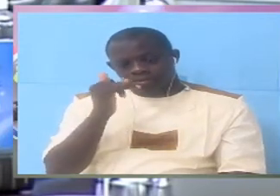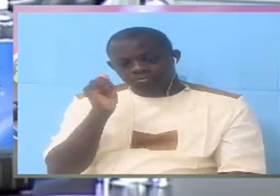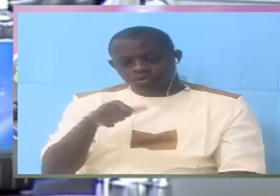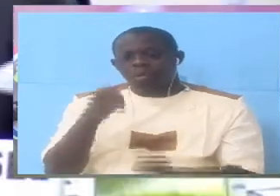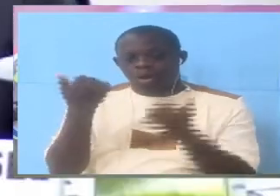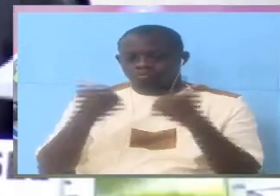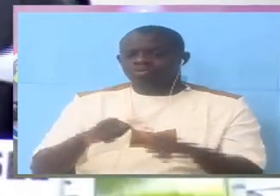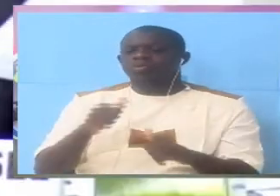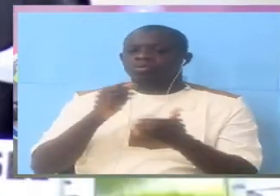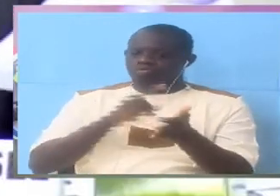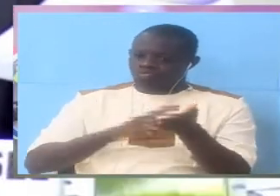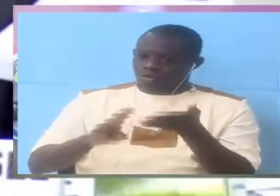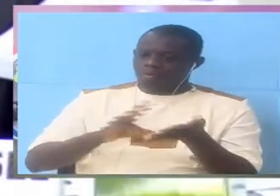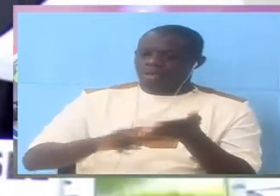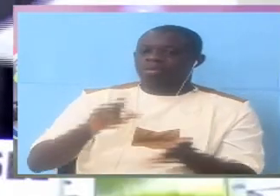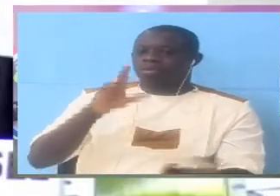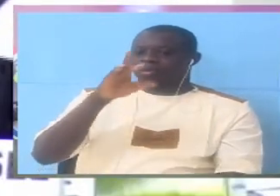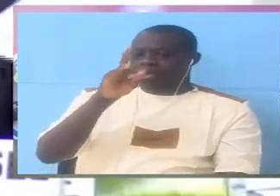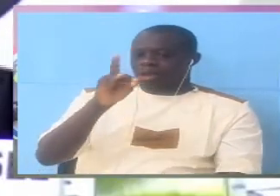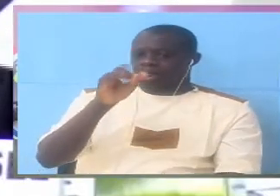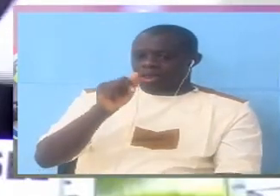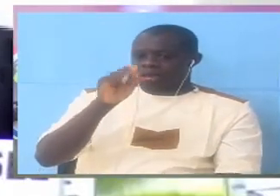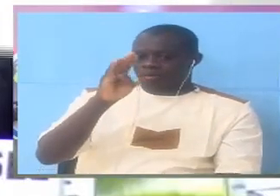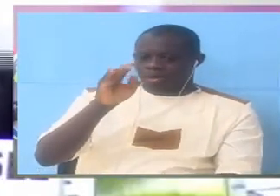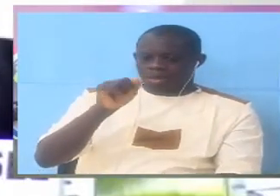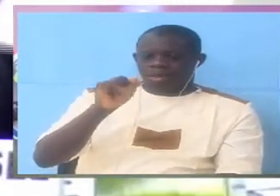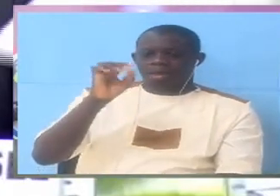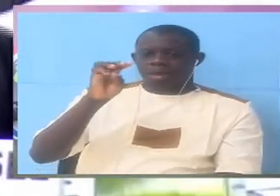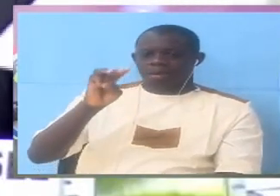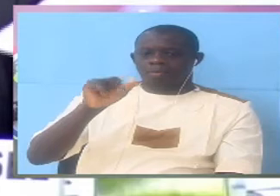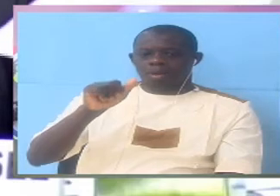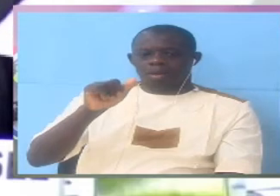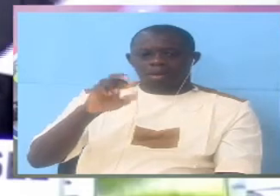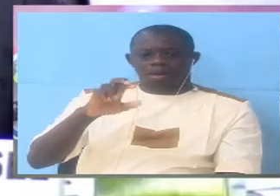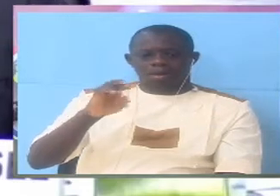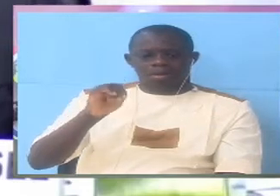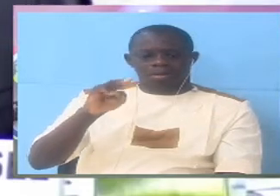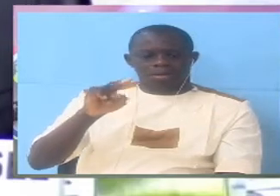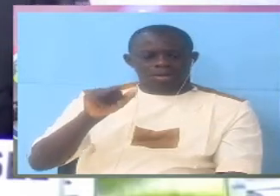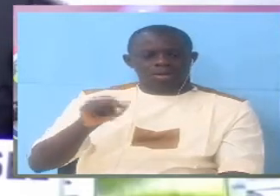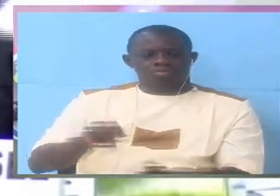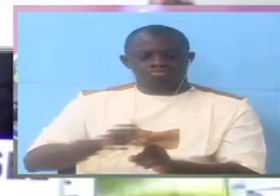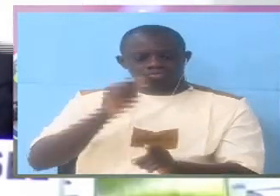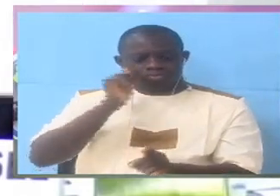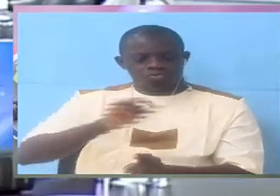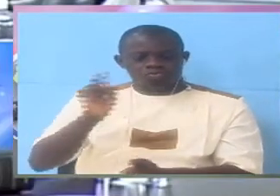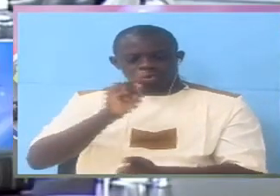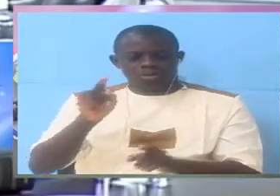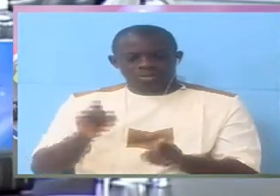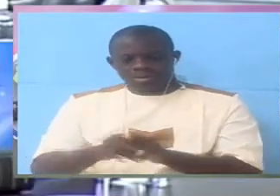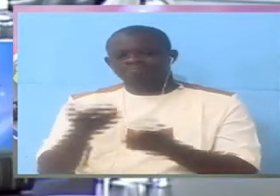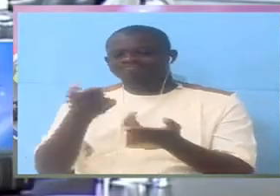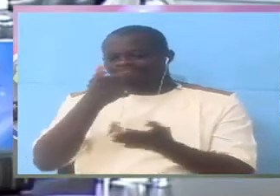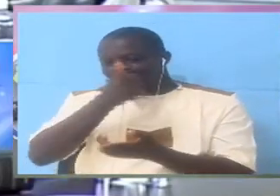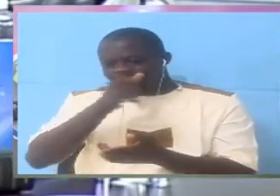it normal that Daba Marena would use intelligence information when dealing with these people? I